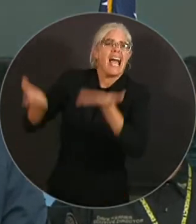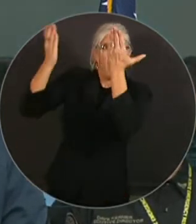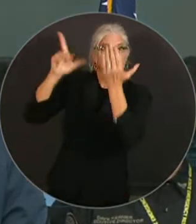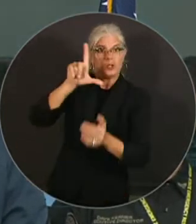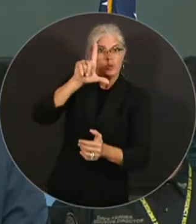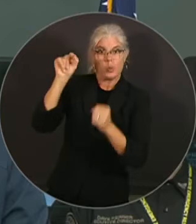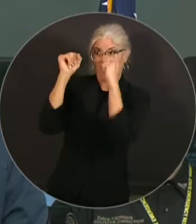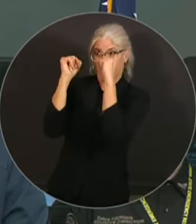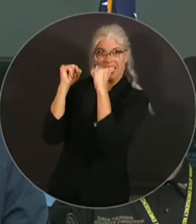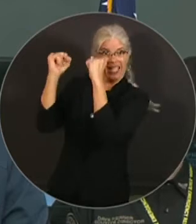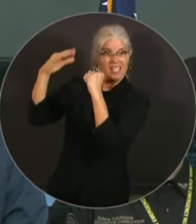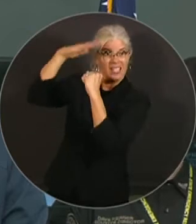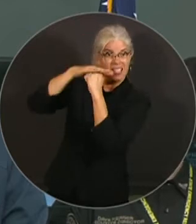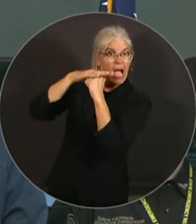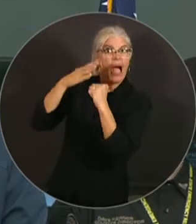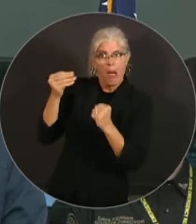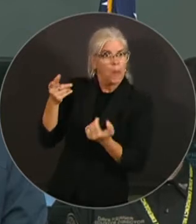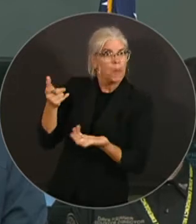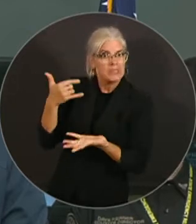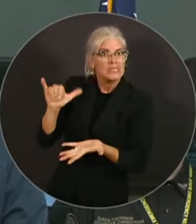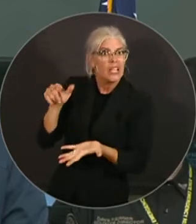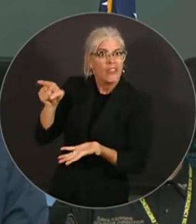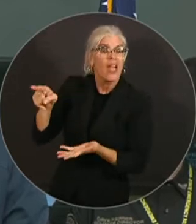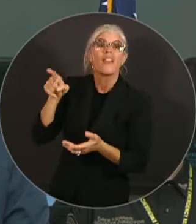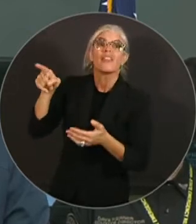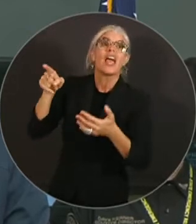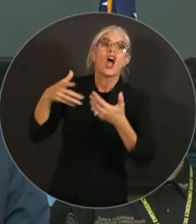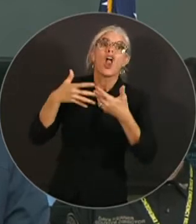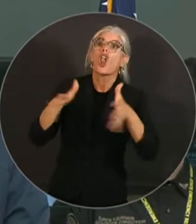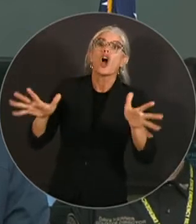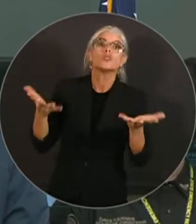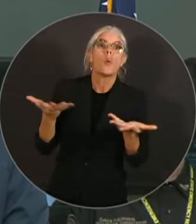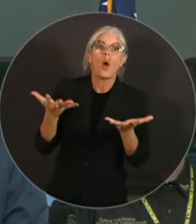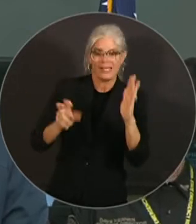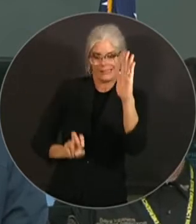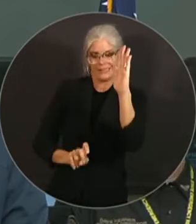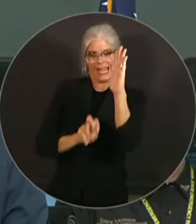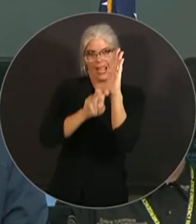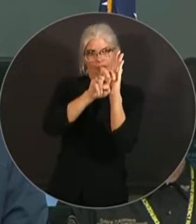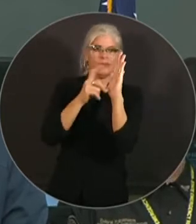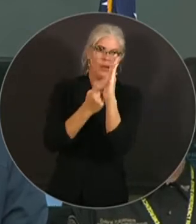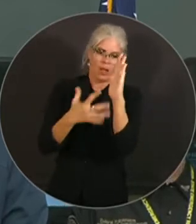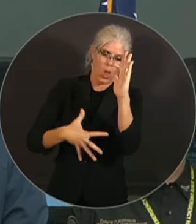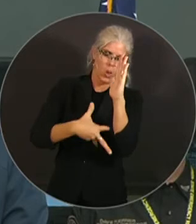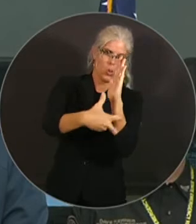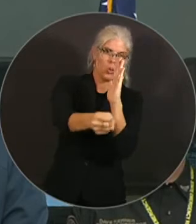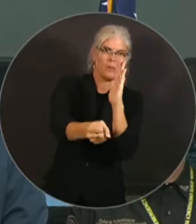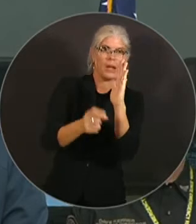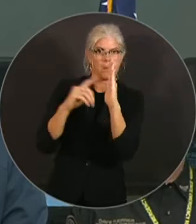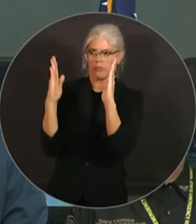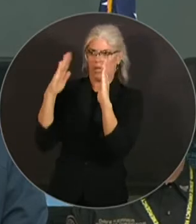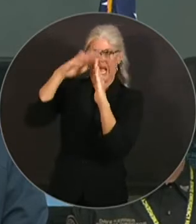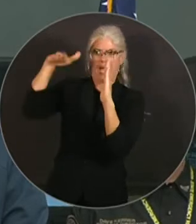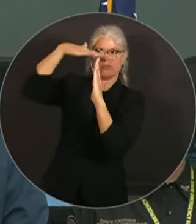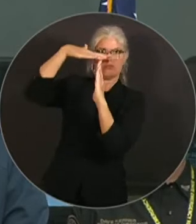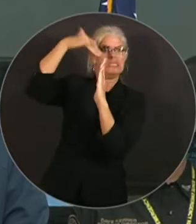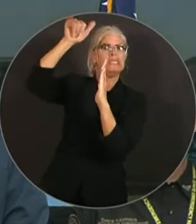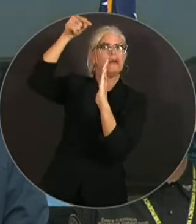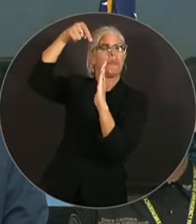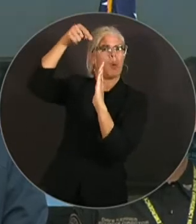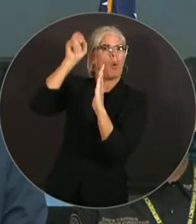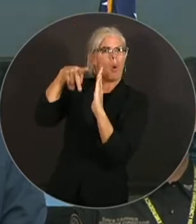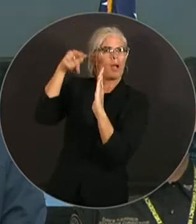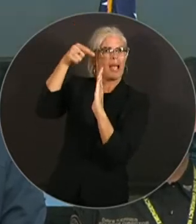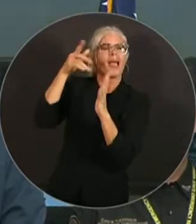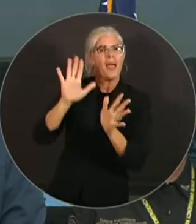there, it stayed there. Now, did they lose their steps leading up to? Sure, they lost that. But they just had to rebuild those. So again, people that end